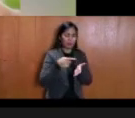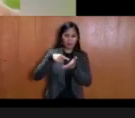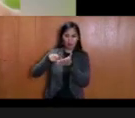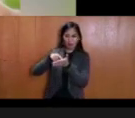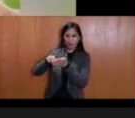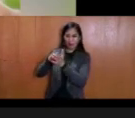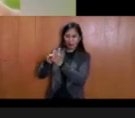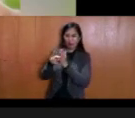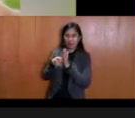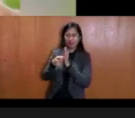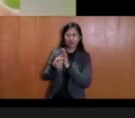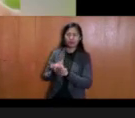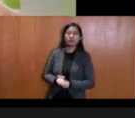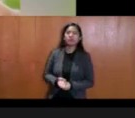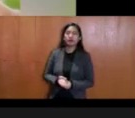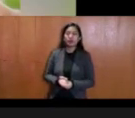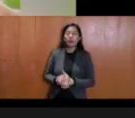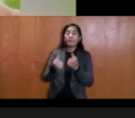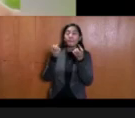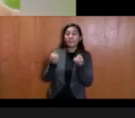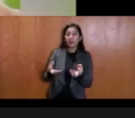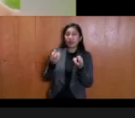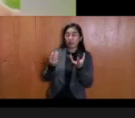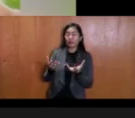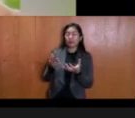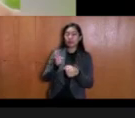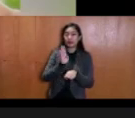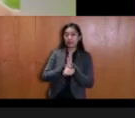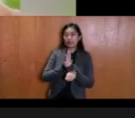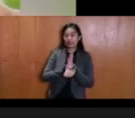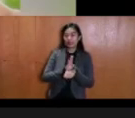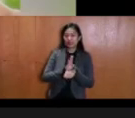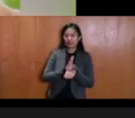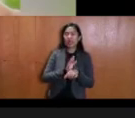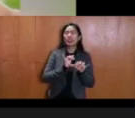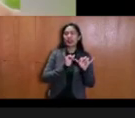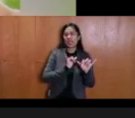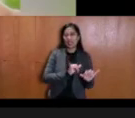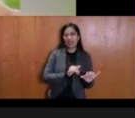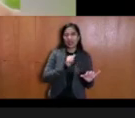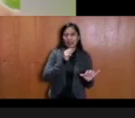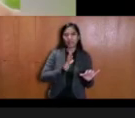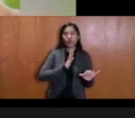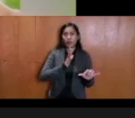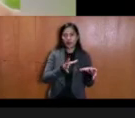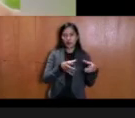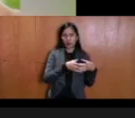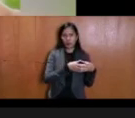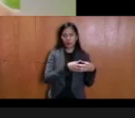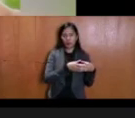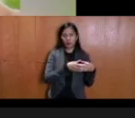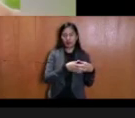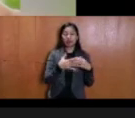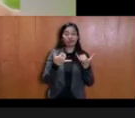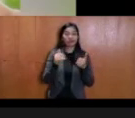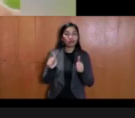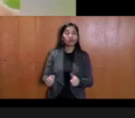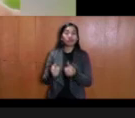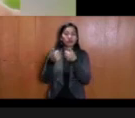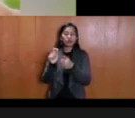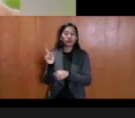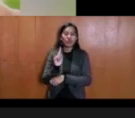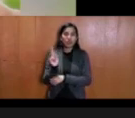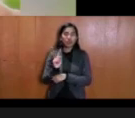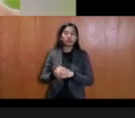many things. So many of them actually do prefer to stay in the informal sector, for better or worse. So I think the challenge really is ease of doing